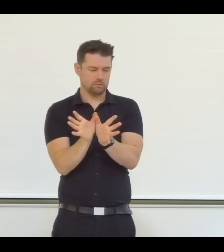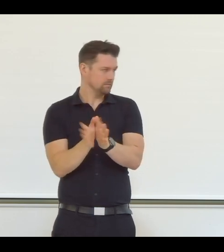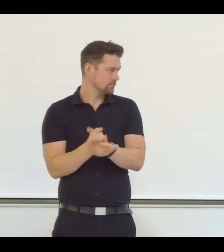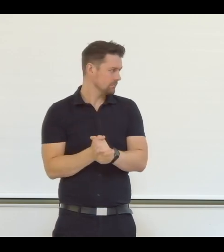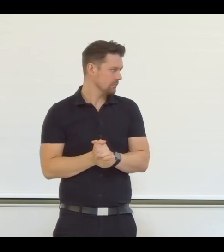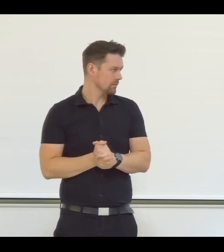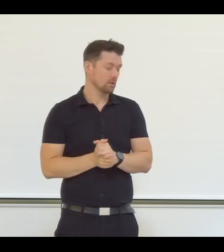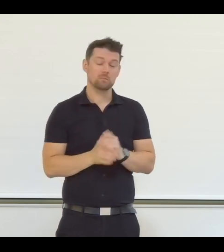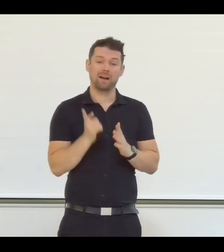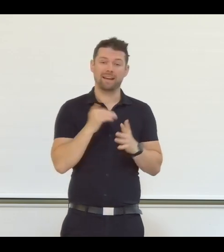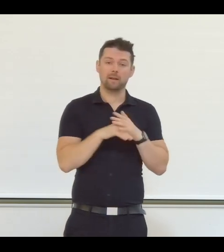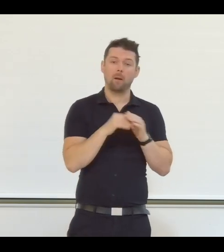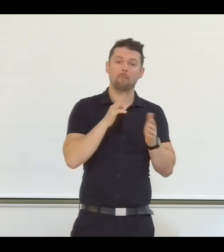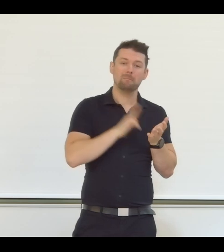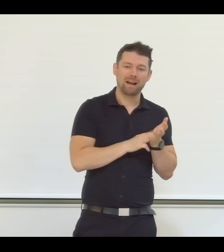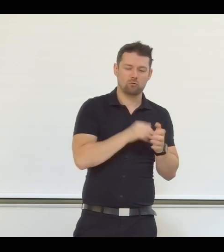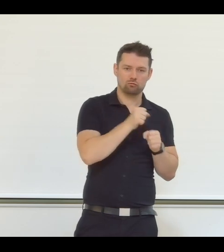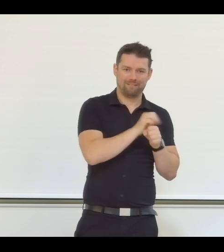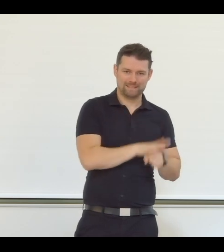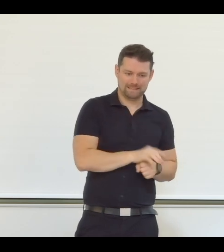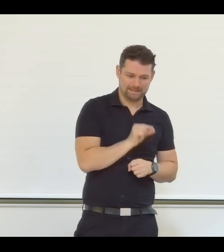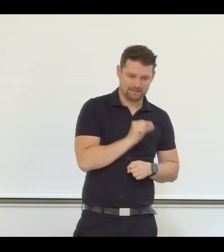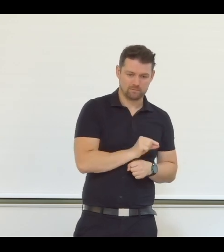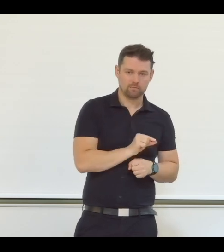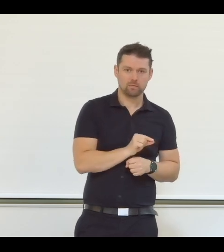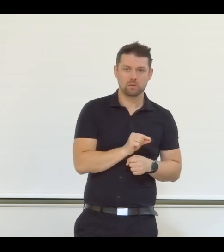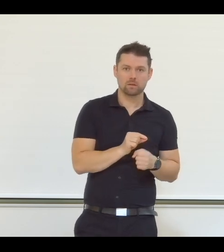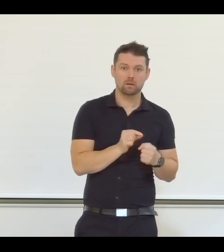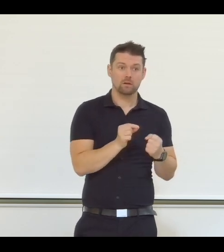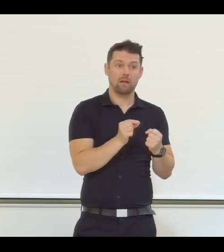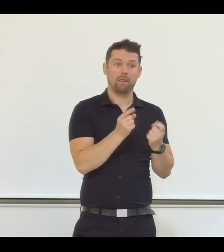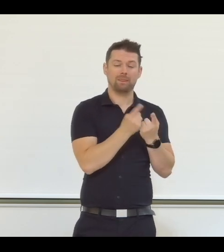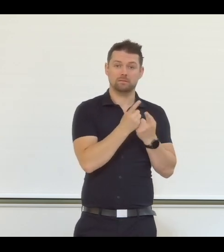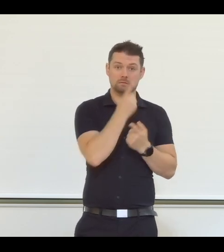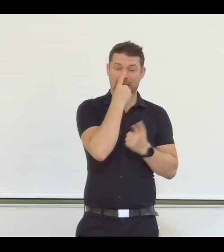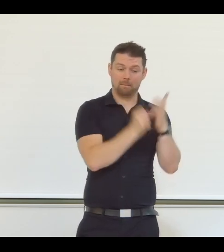in microgravity you have materials that are flammable that are not flammable on Earth,